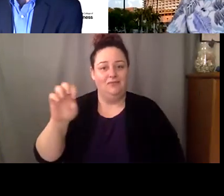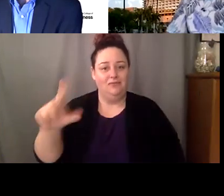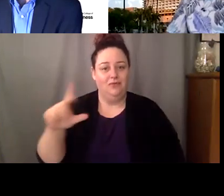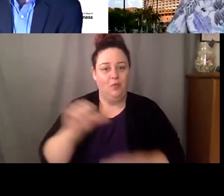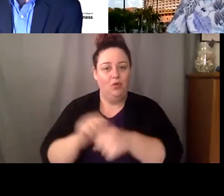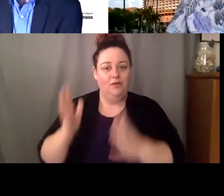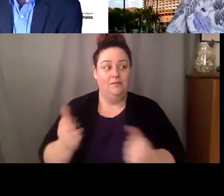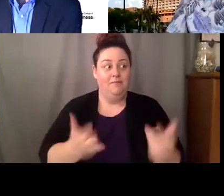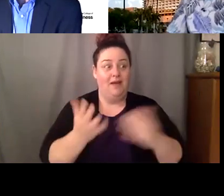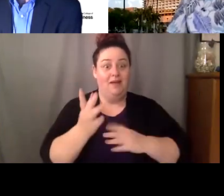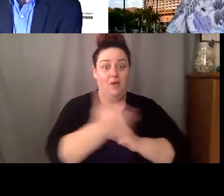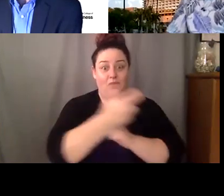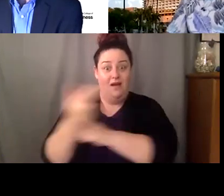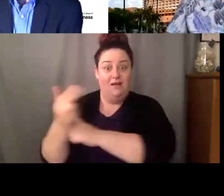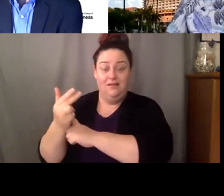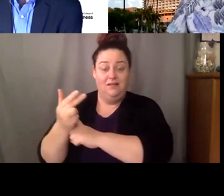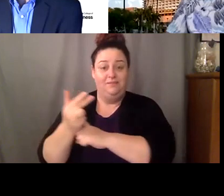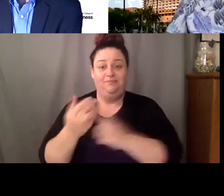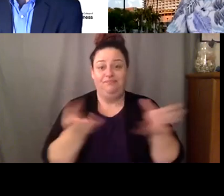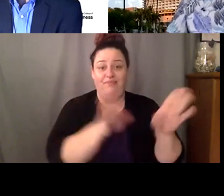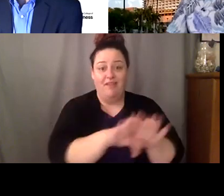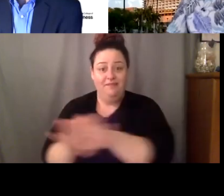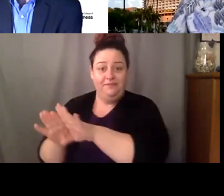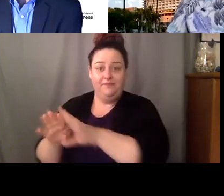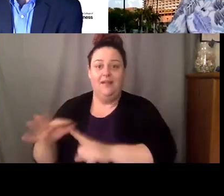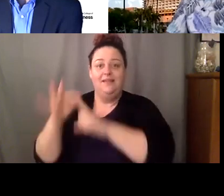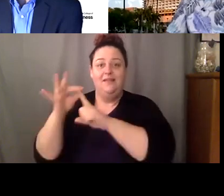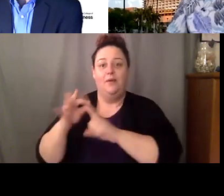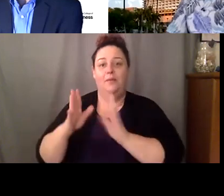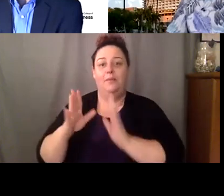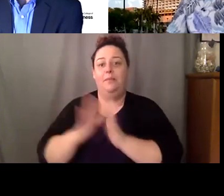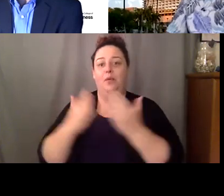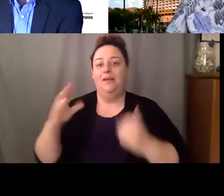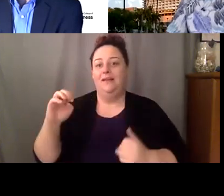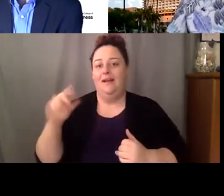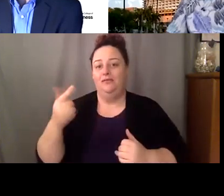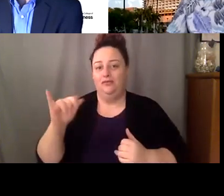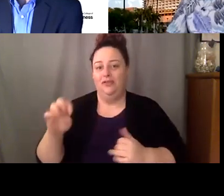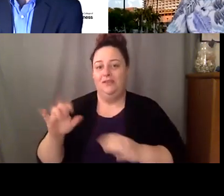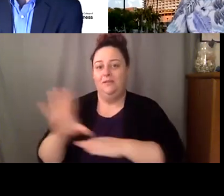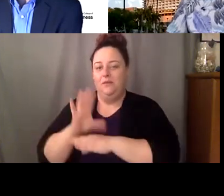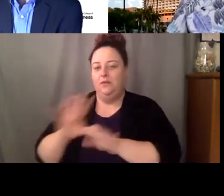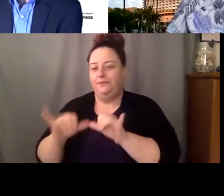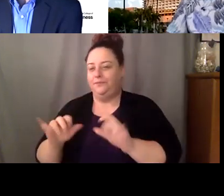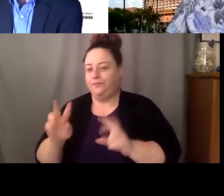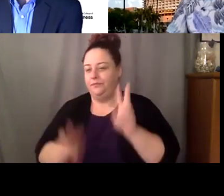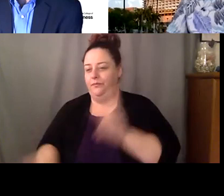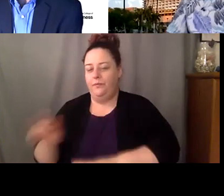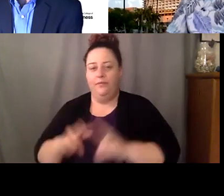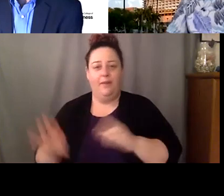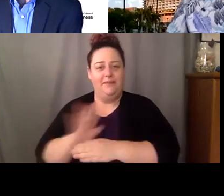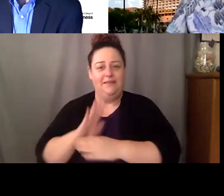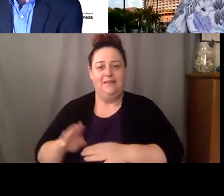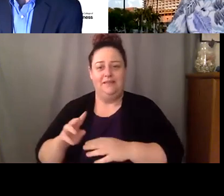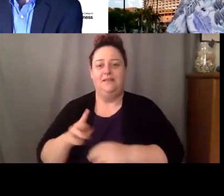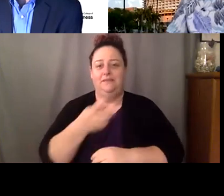for most purposes, with the exception of the booking engine, which we kept open and really shifted business to the